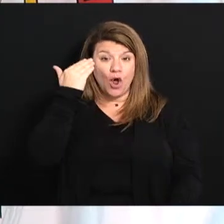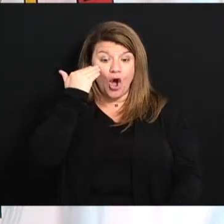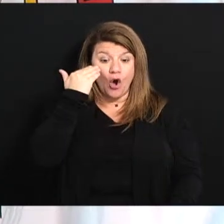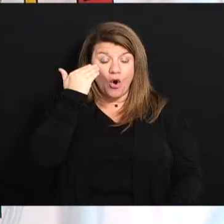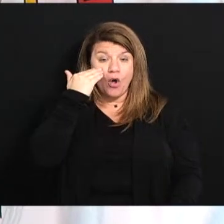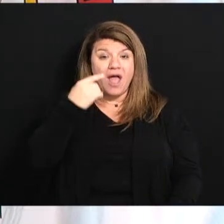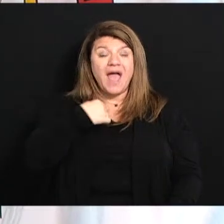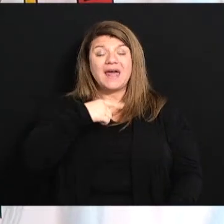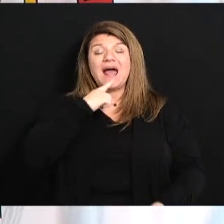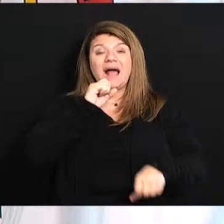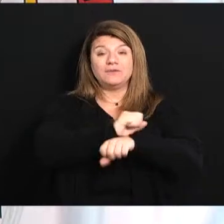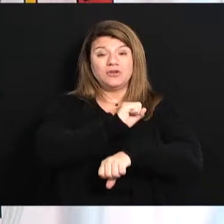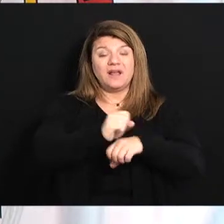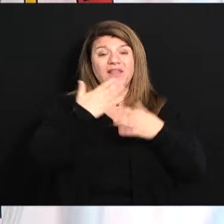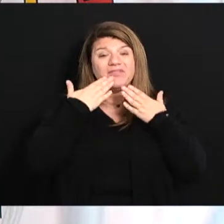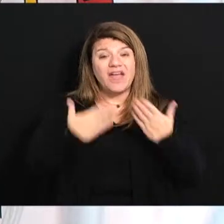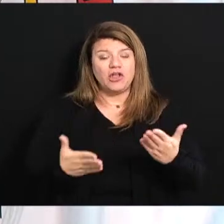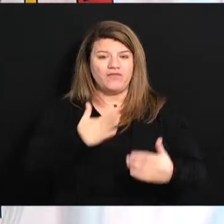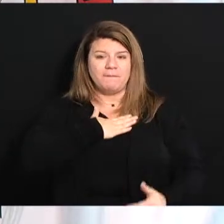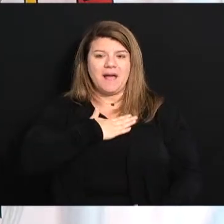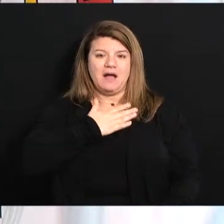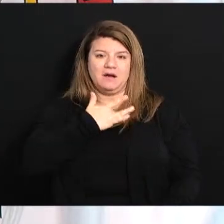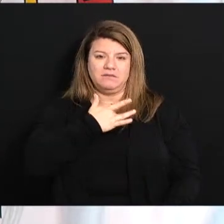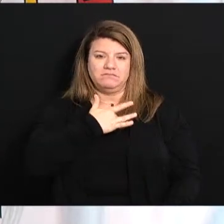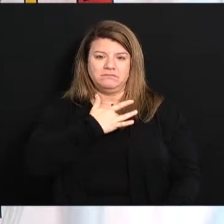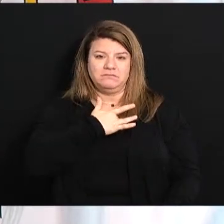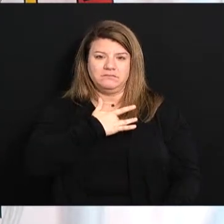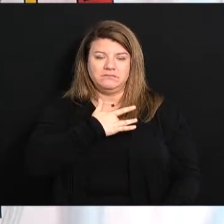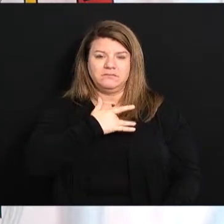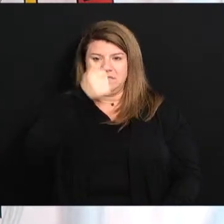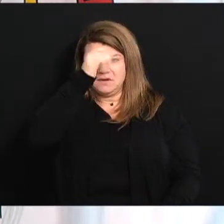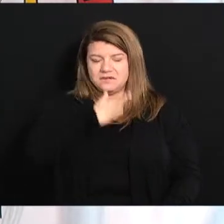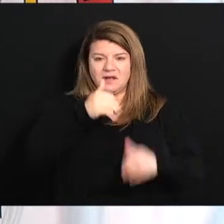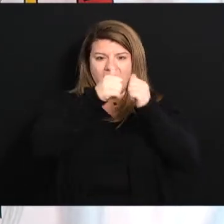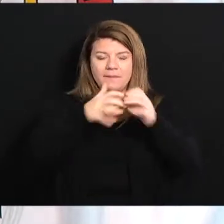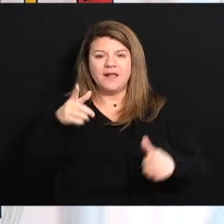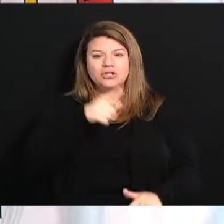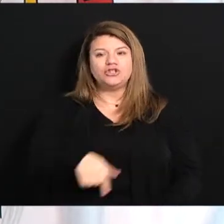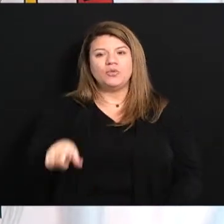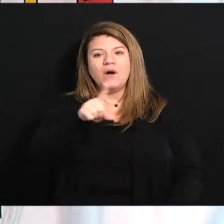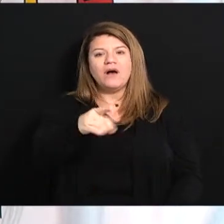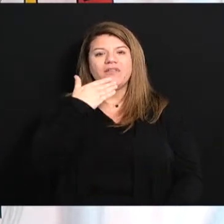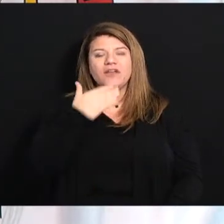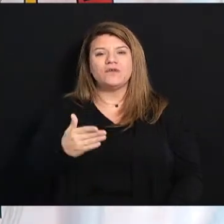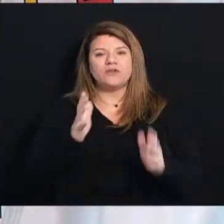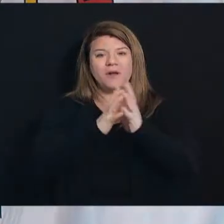absolutely thank you from the bottom of my heart. So God bless everybody. Thank you all so much.